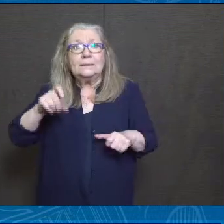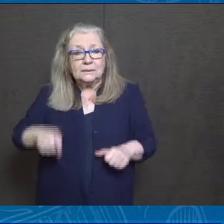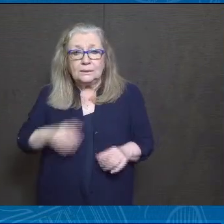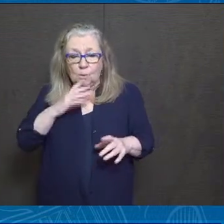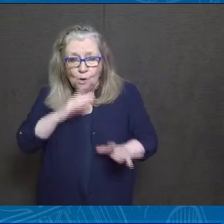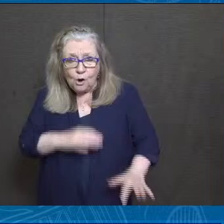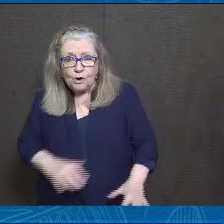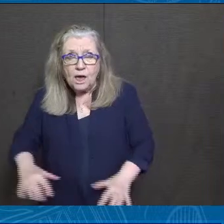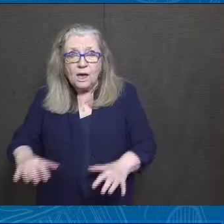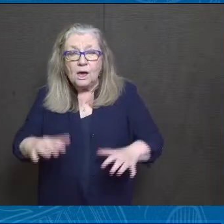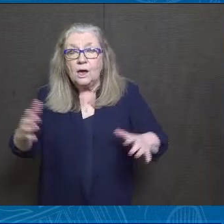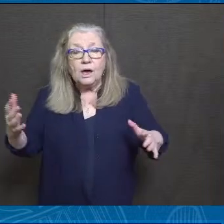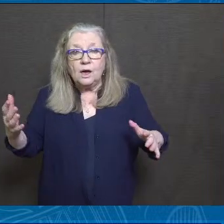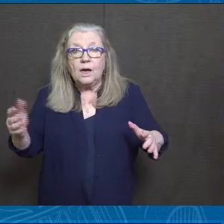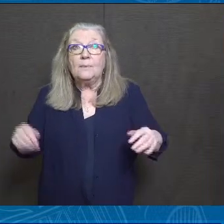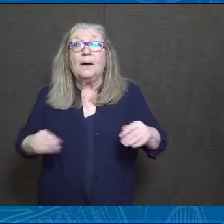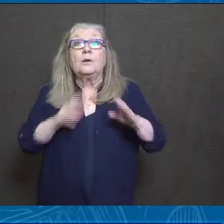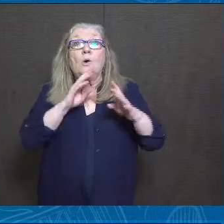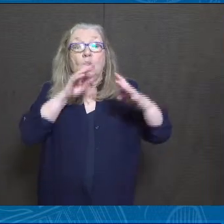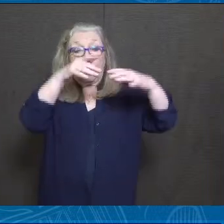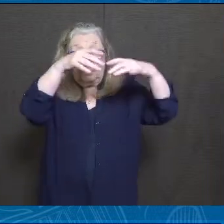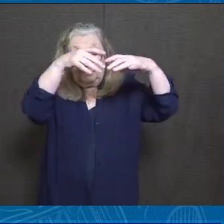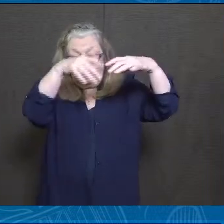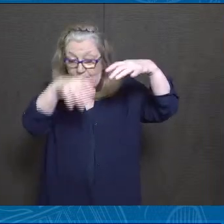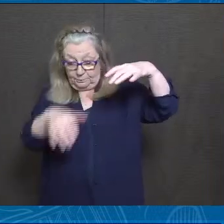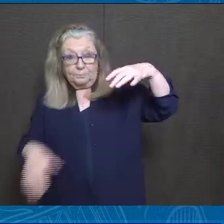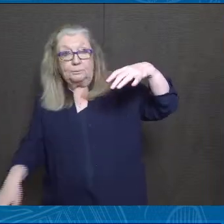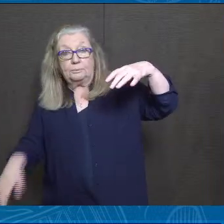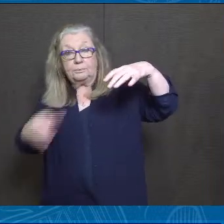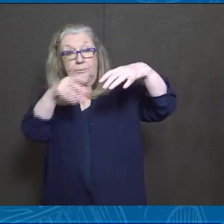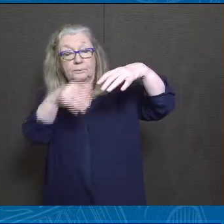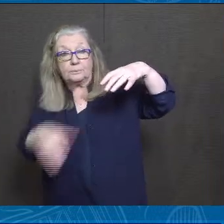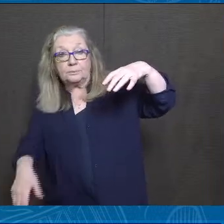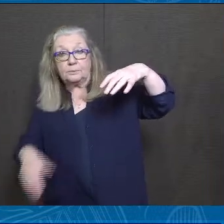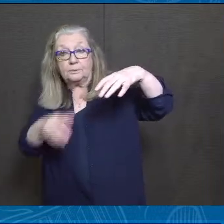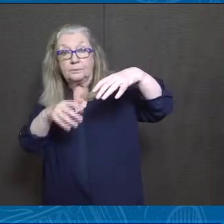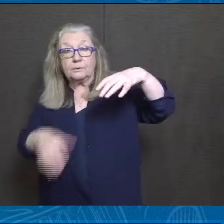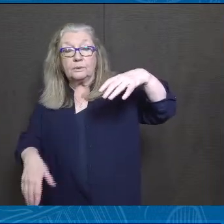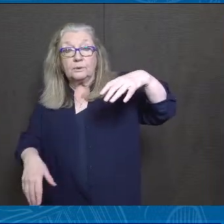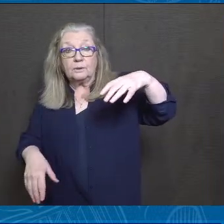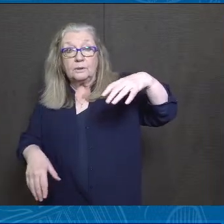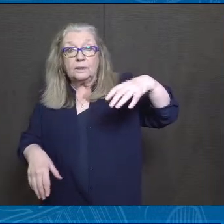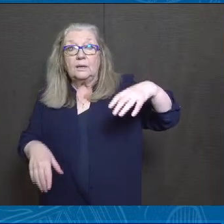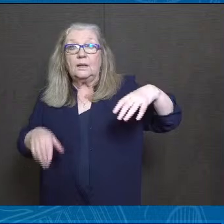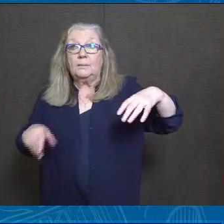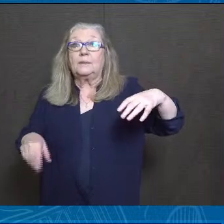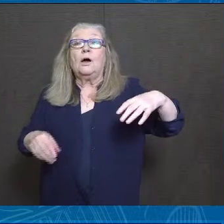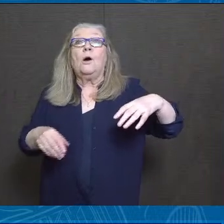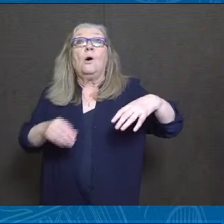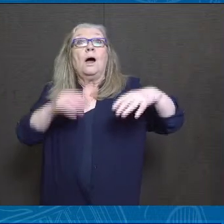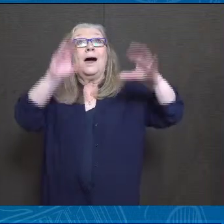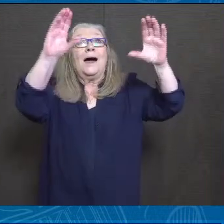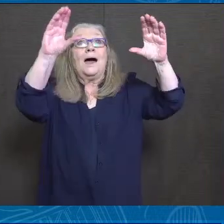availability downstream in the beginning will be more, but as we move on, the water availability will be less.